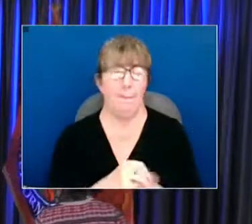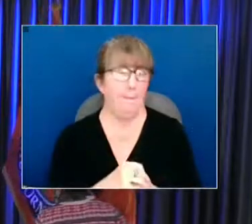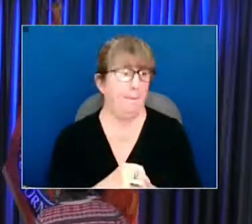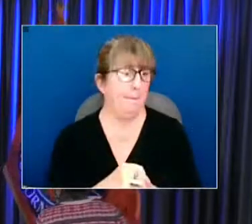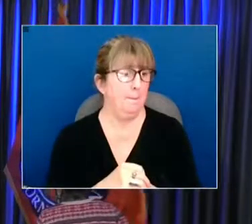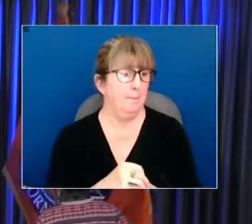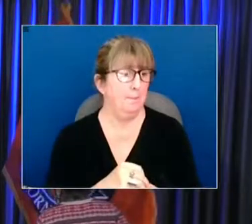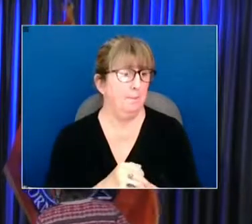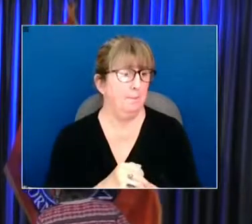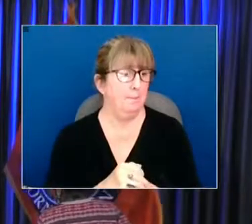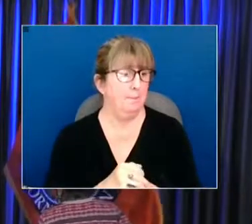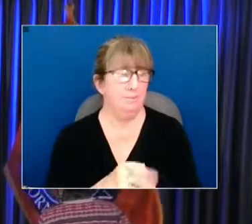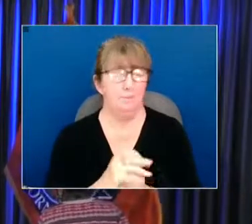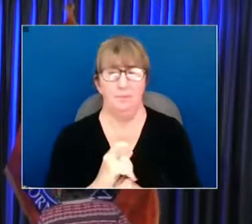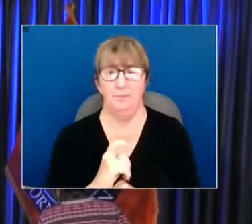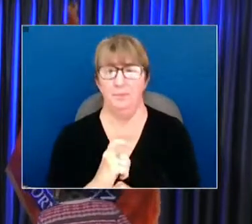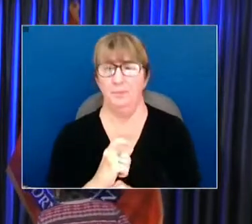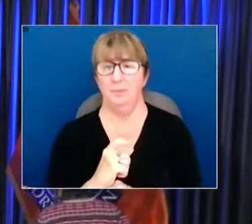Yes.